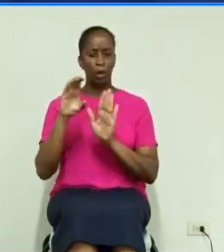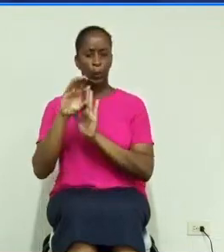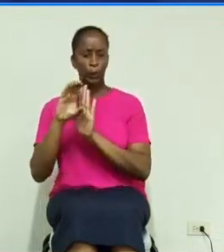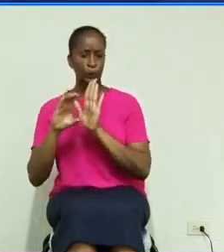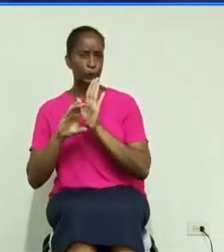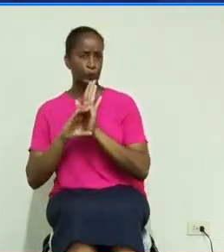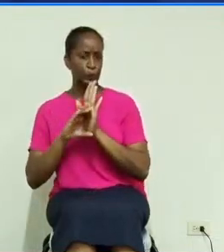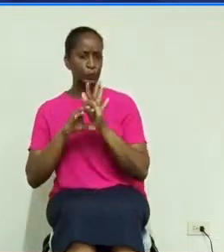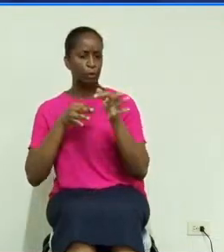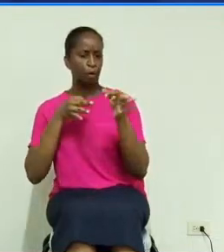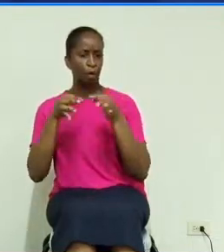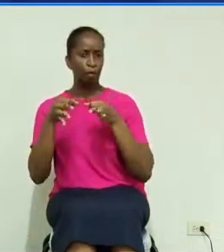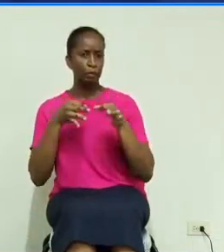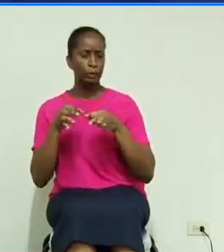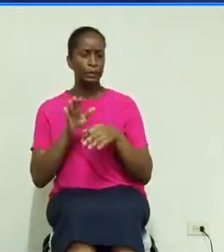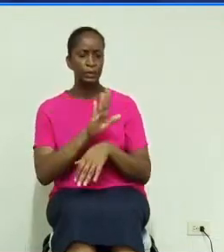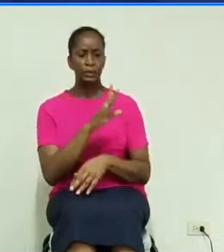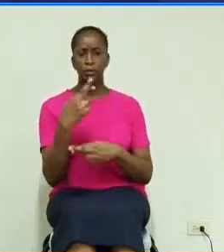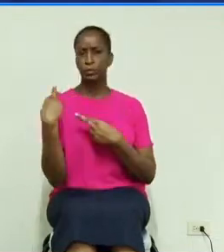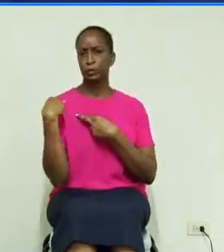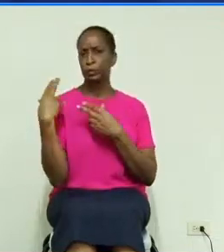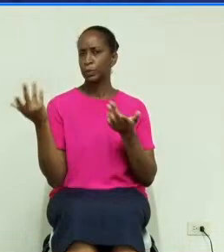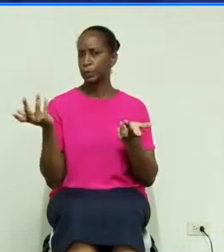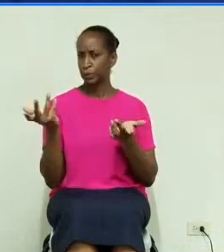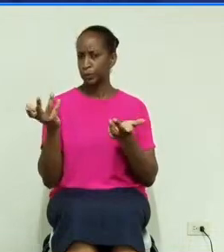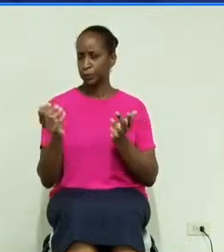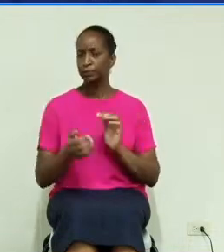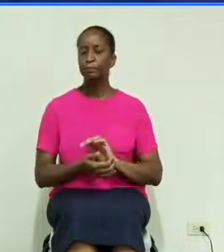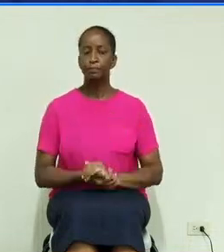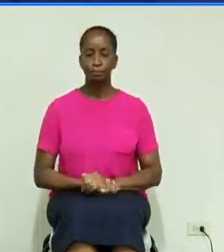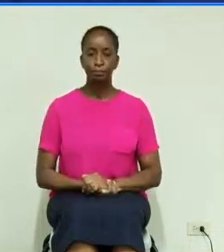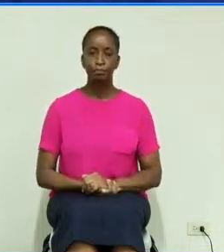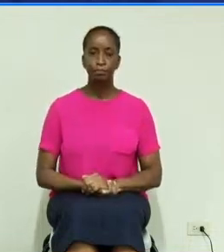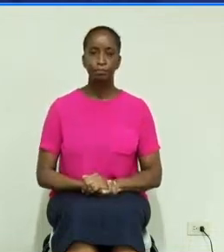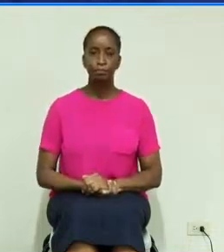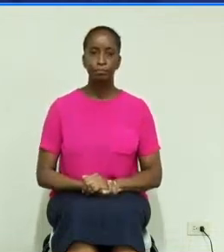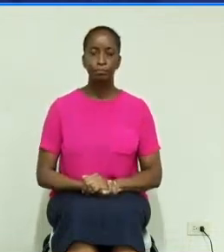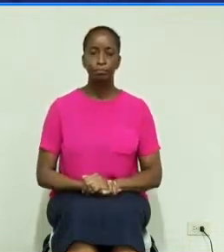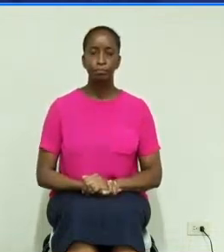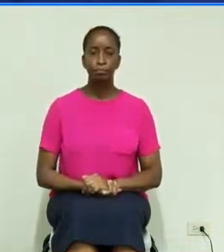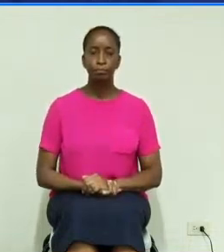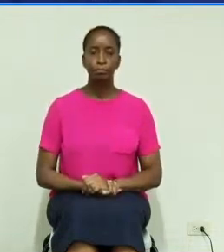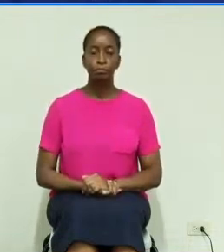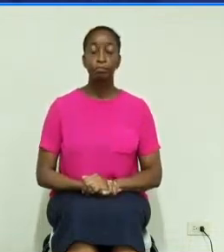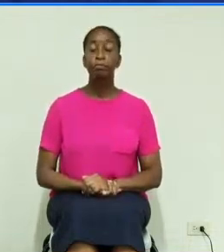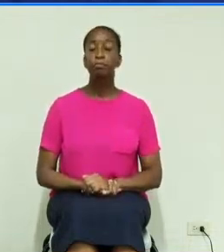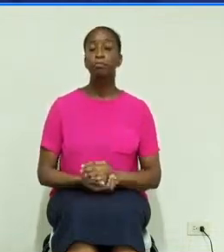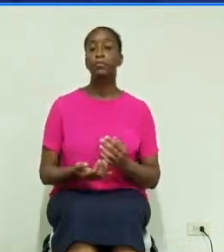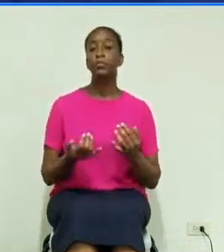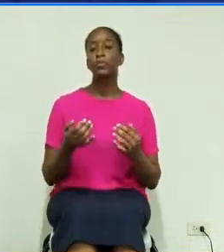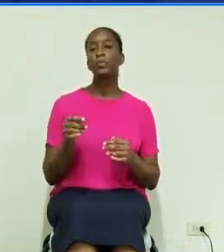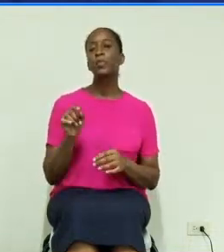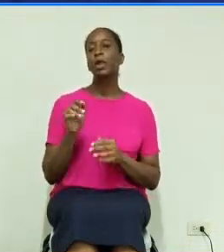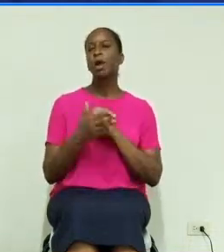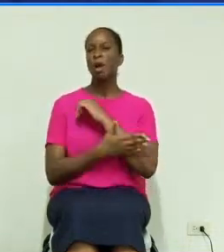modern democracies, we can all agree that modern democracies place a central focus on their